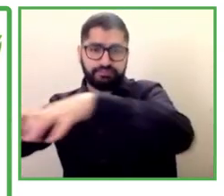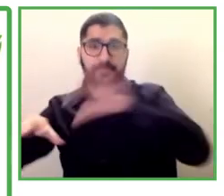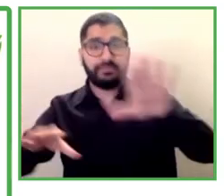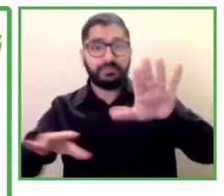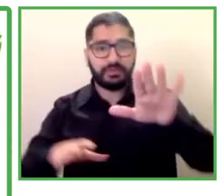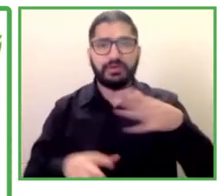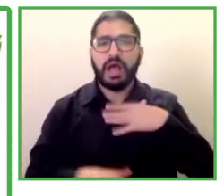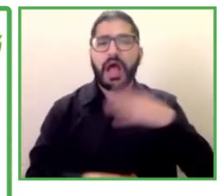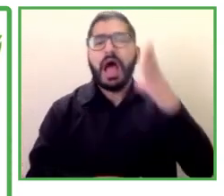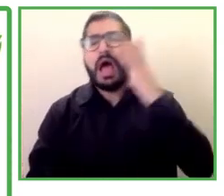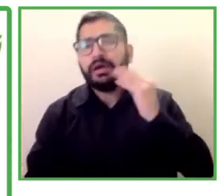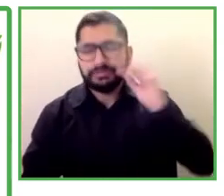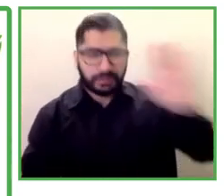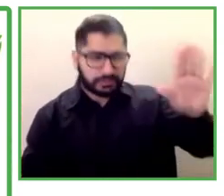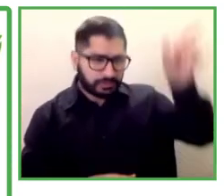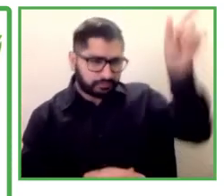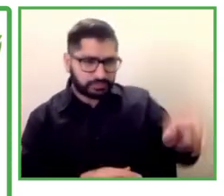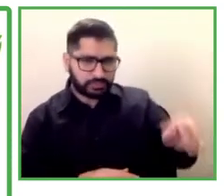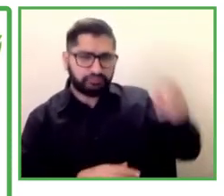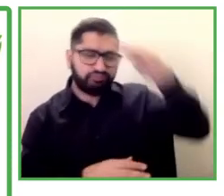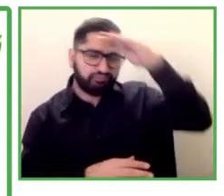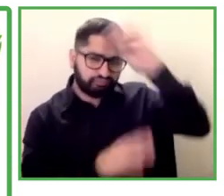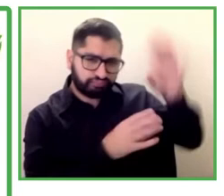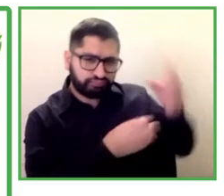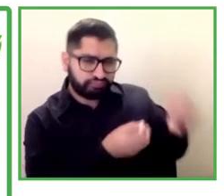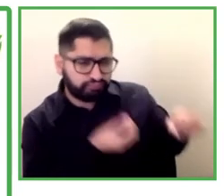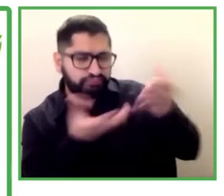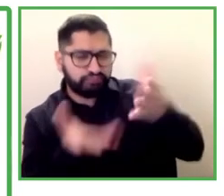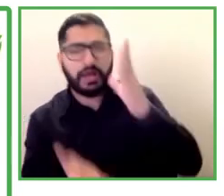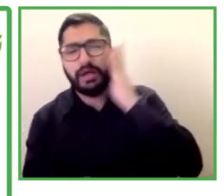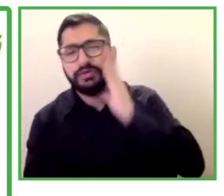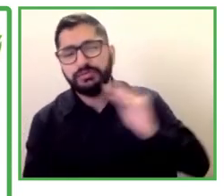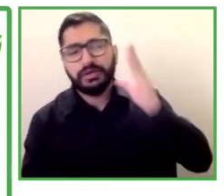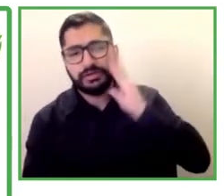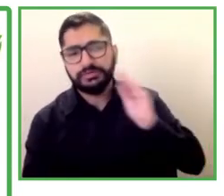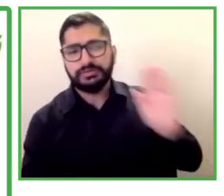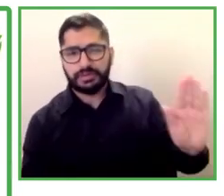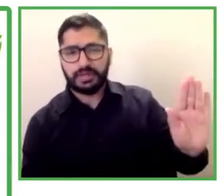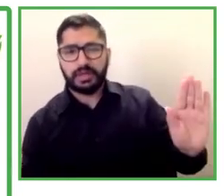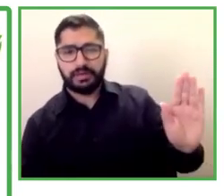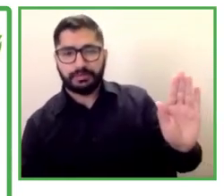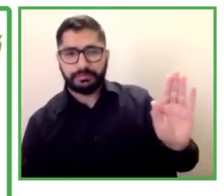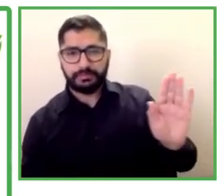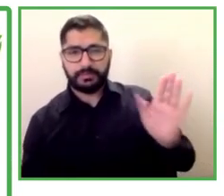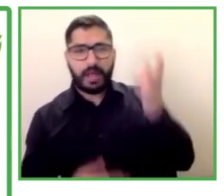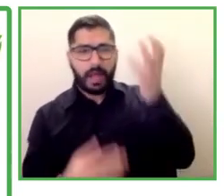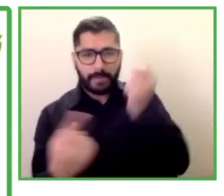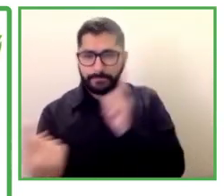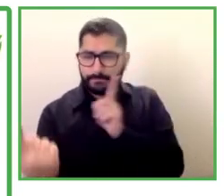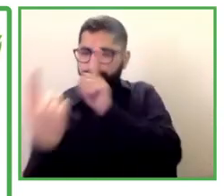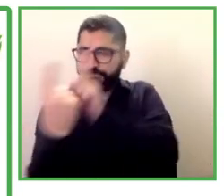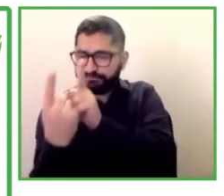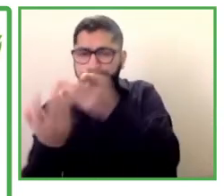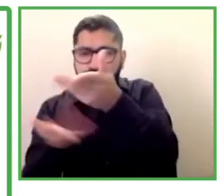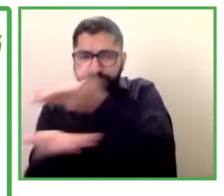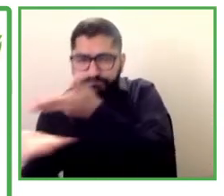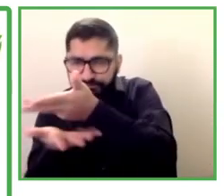disability employment data, and connection with other federal agencies.